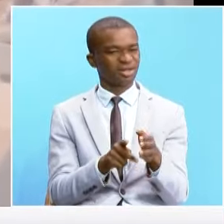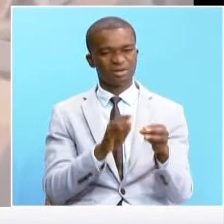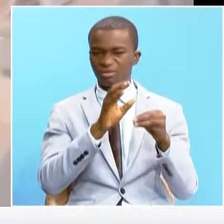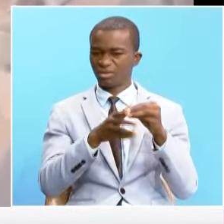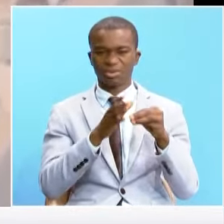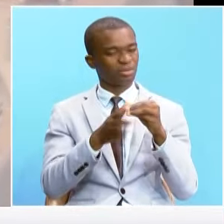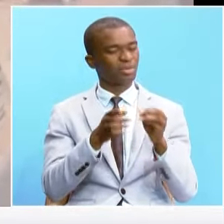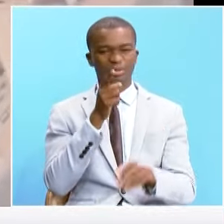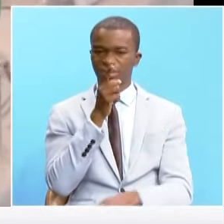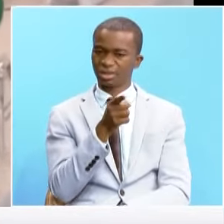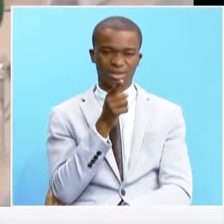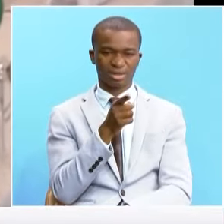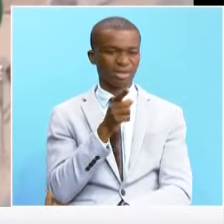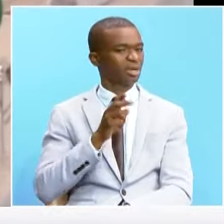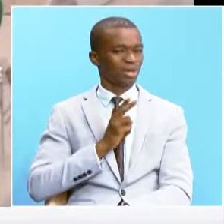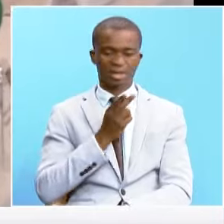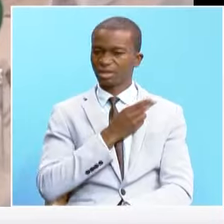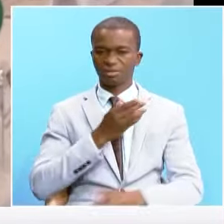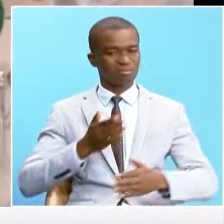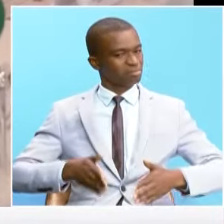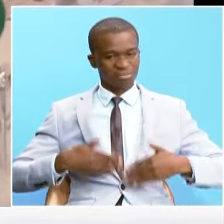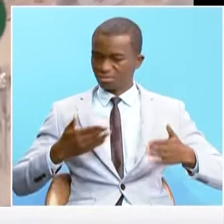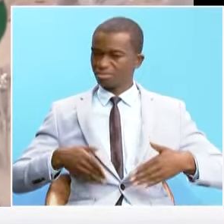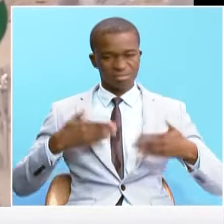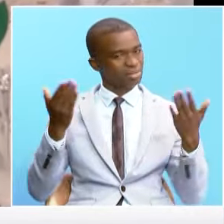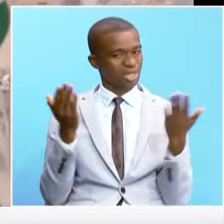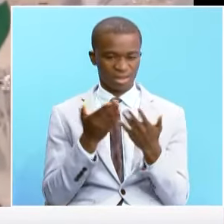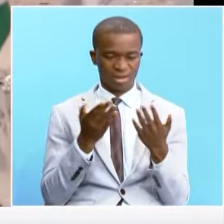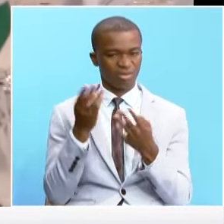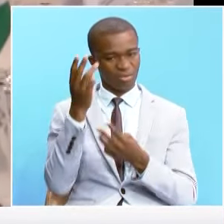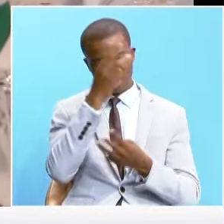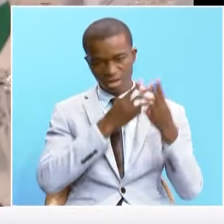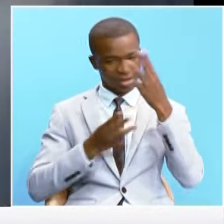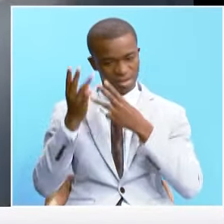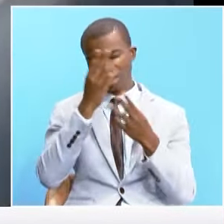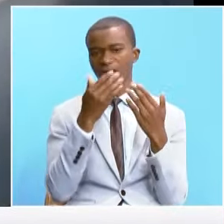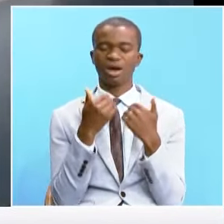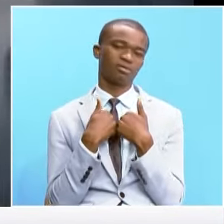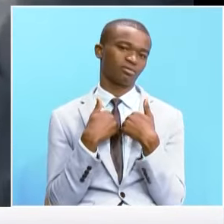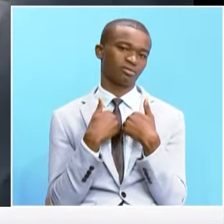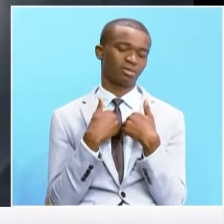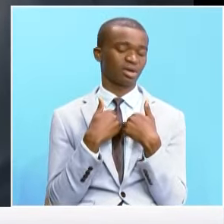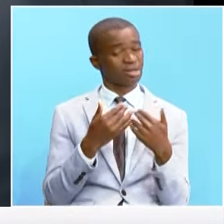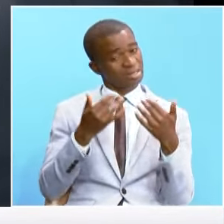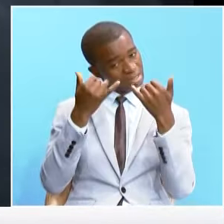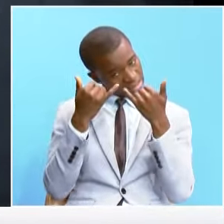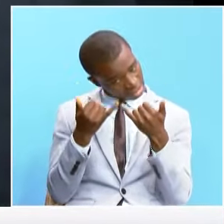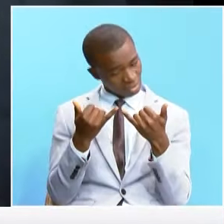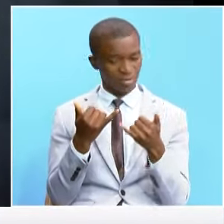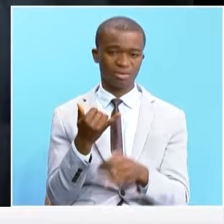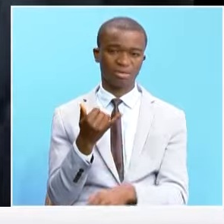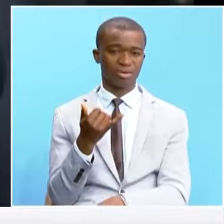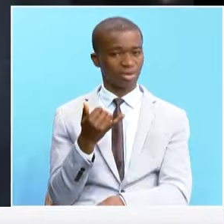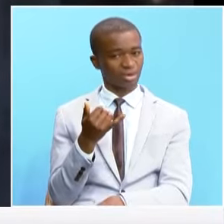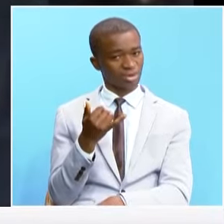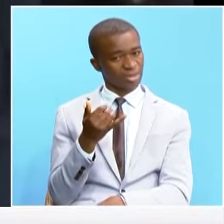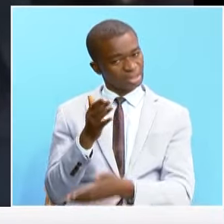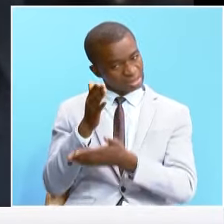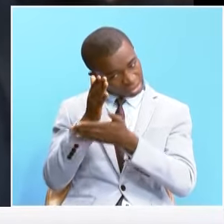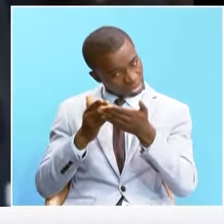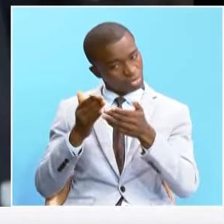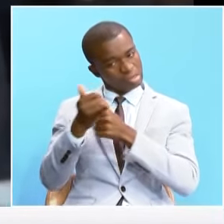pose a security risk to the Southern African region. This is evidenced Chairperson, by ongoing insurgent